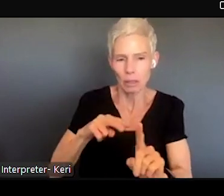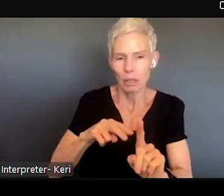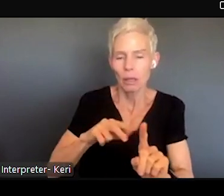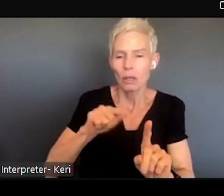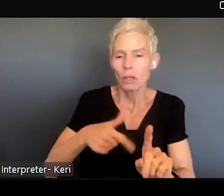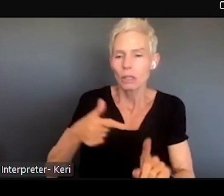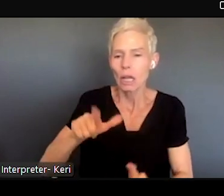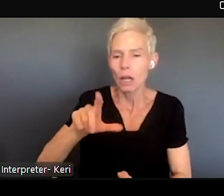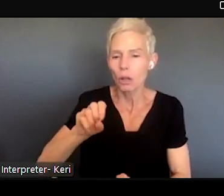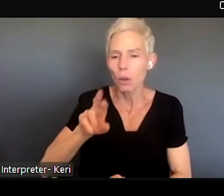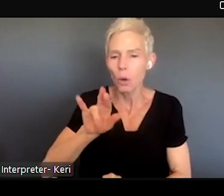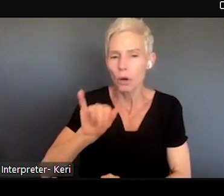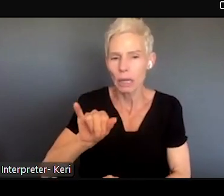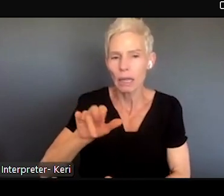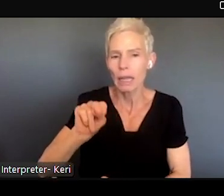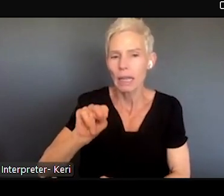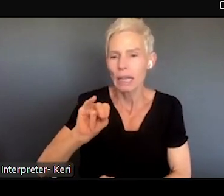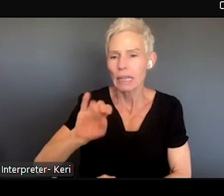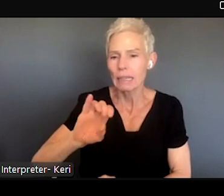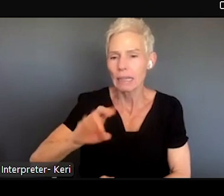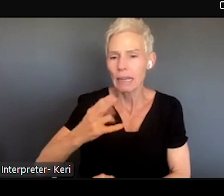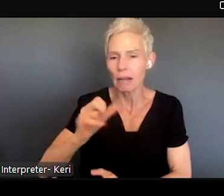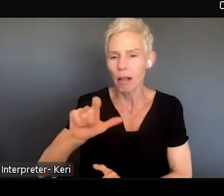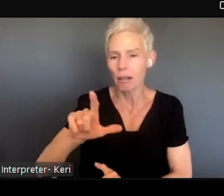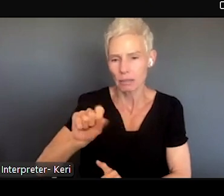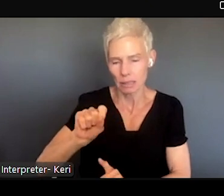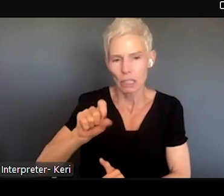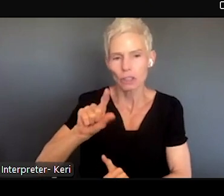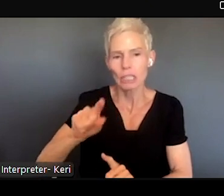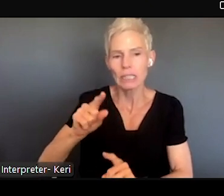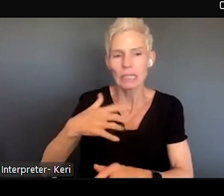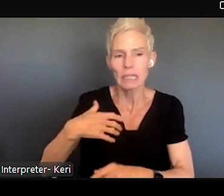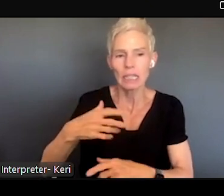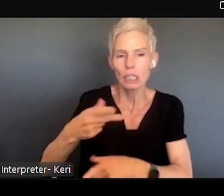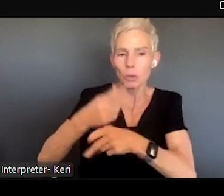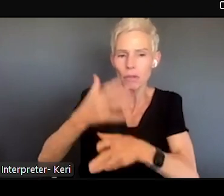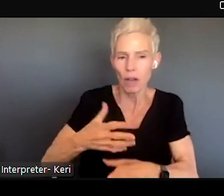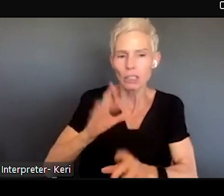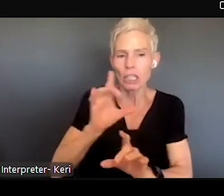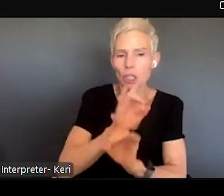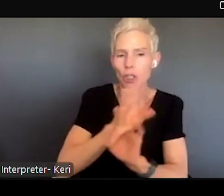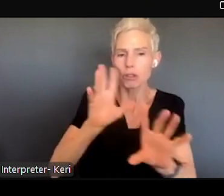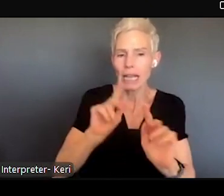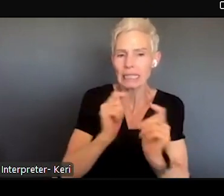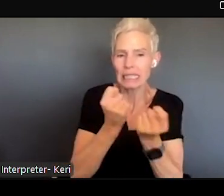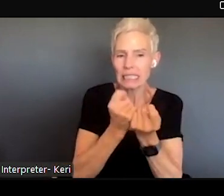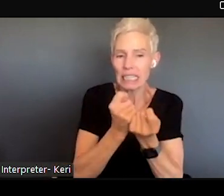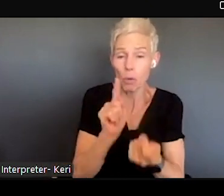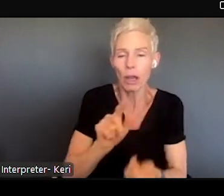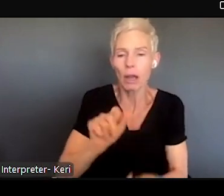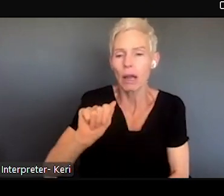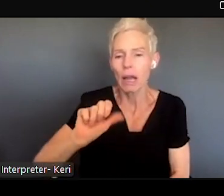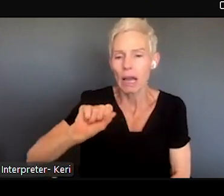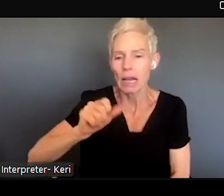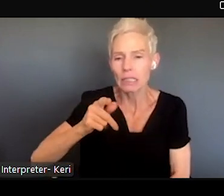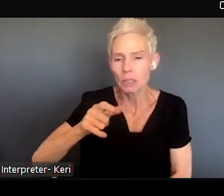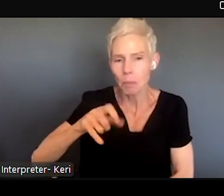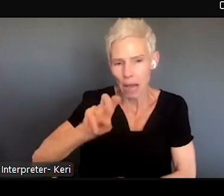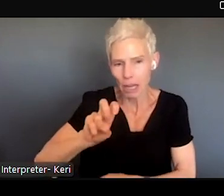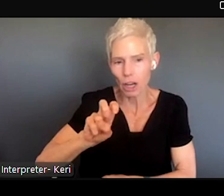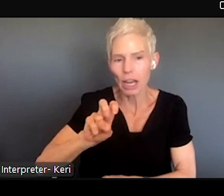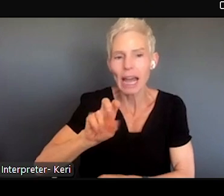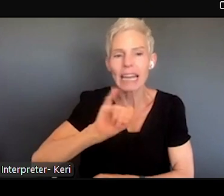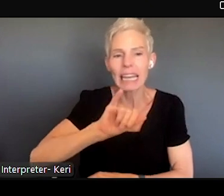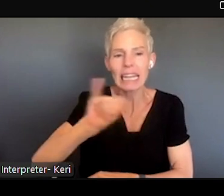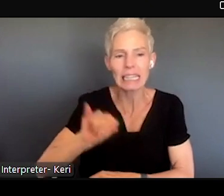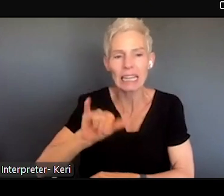who's the supervisor of the crisis team at Aspire and Indiana Health. Lori, welcome. Good